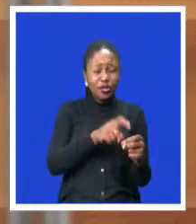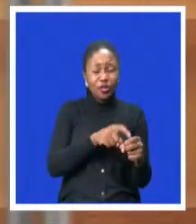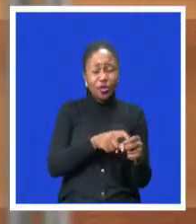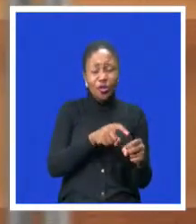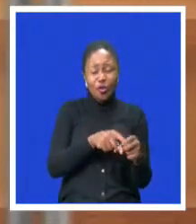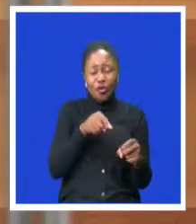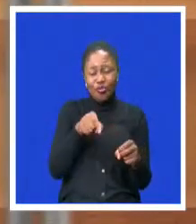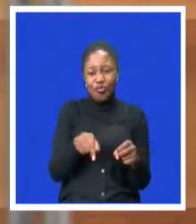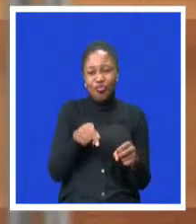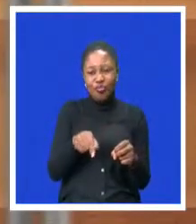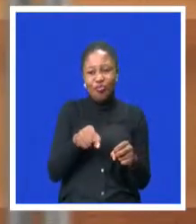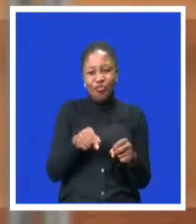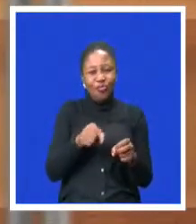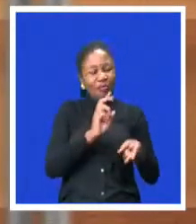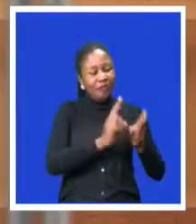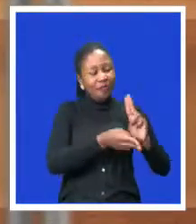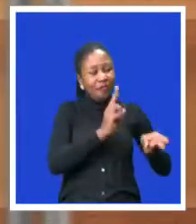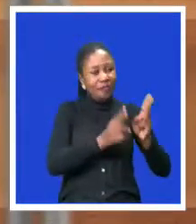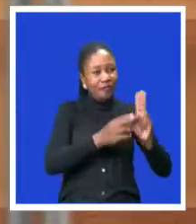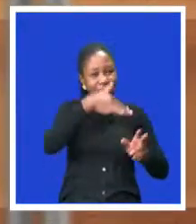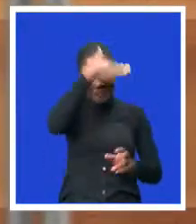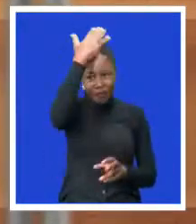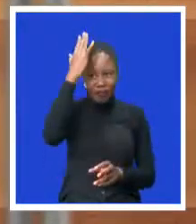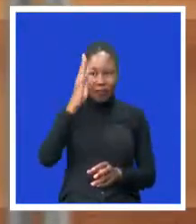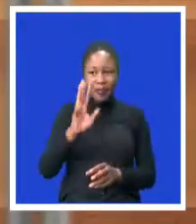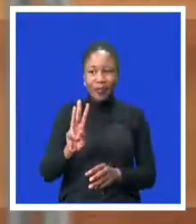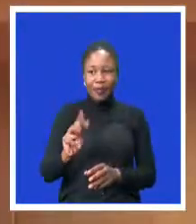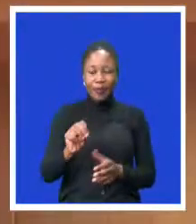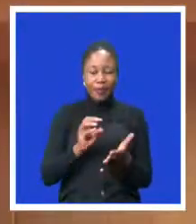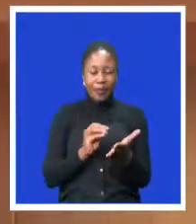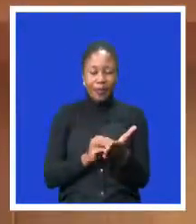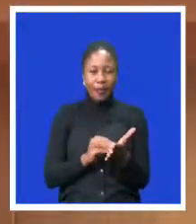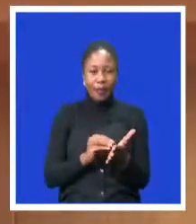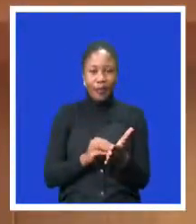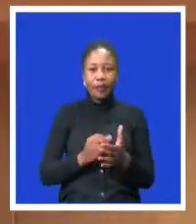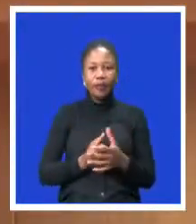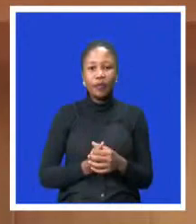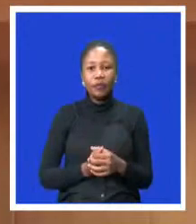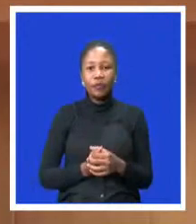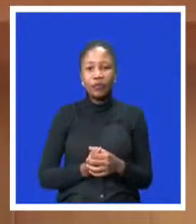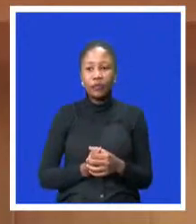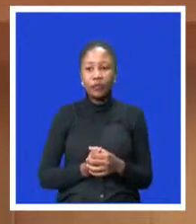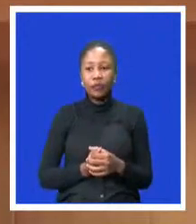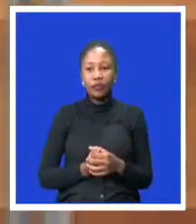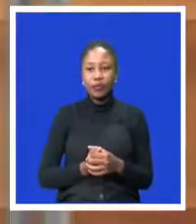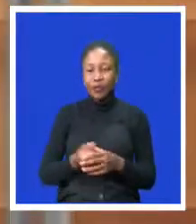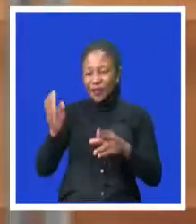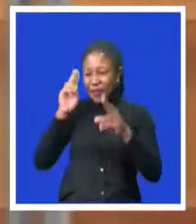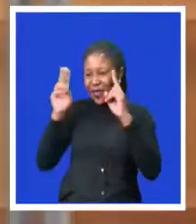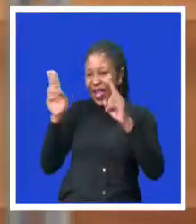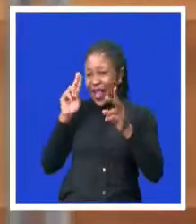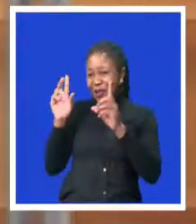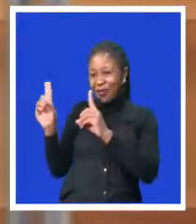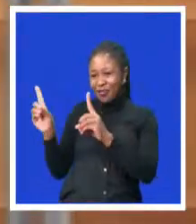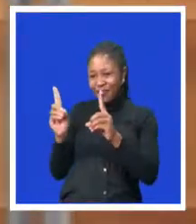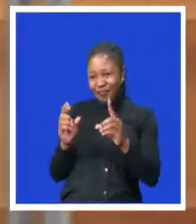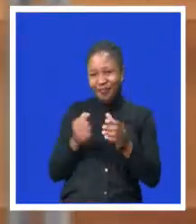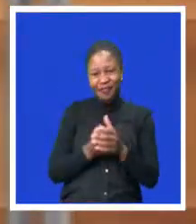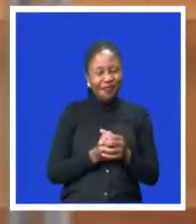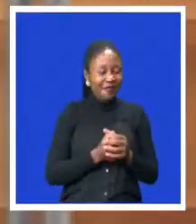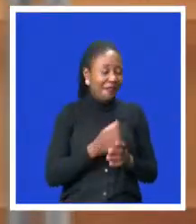language interpreter, Nombumelelo Hadebe. A very good afternoon to you, Anele. How are you? I'm fine, and how are you? I'm good, thank you very